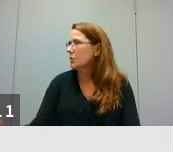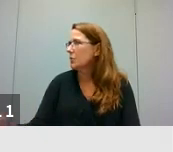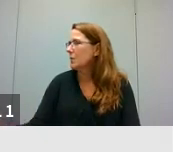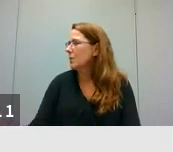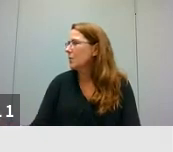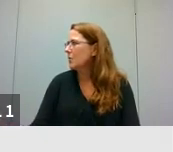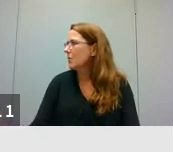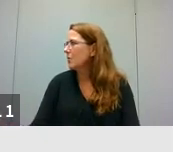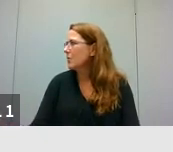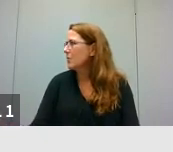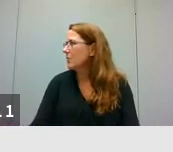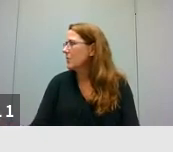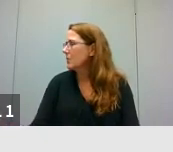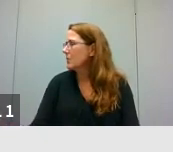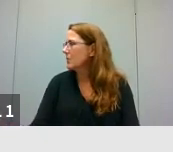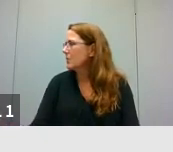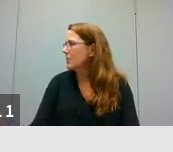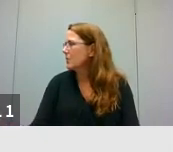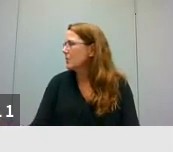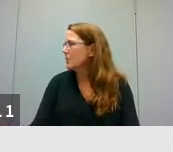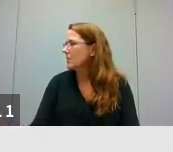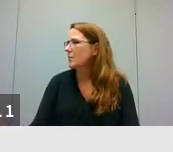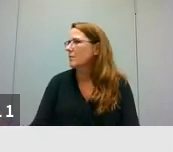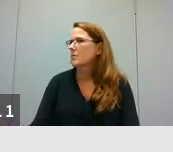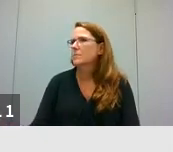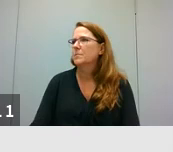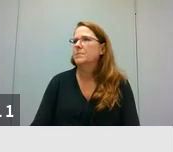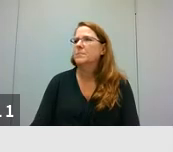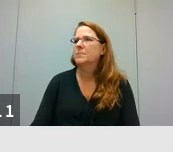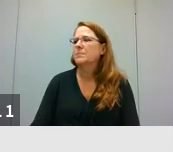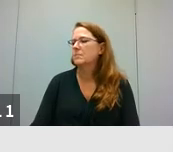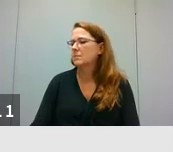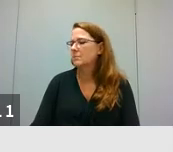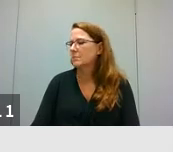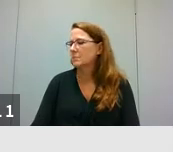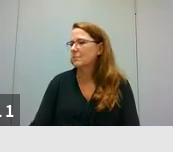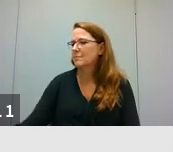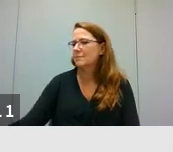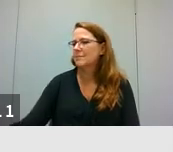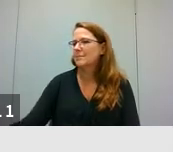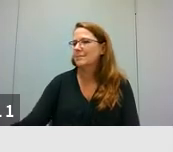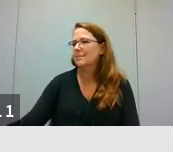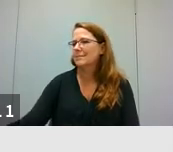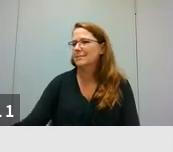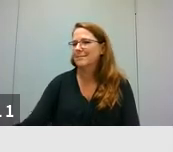Debbie. We do not see you in captioning. We only see you say hi in chat box.